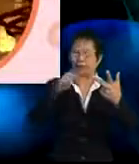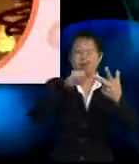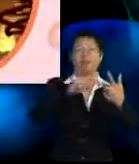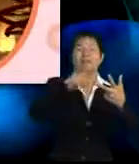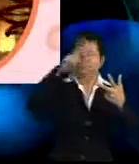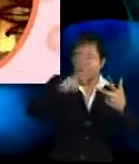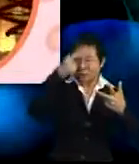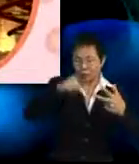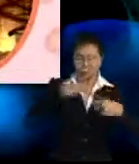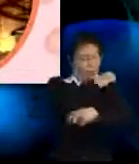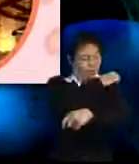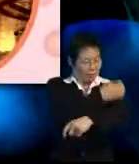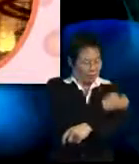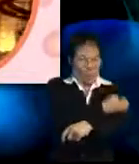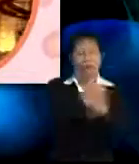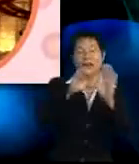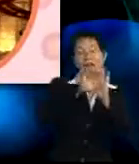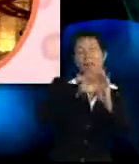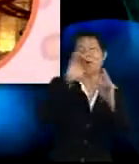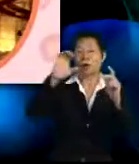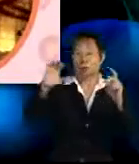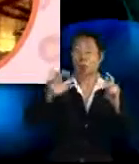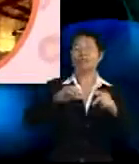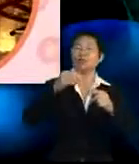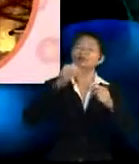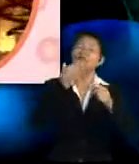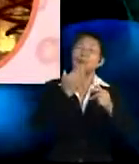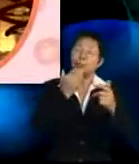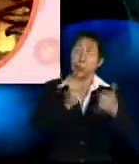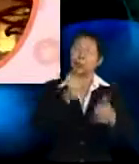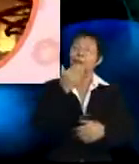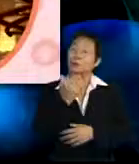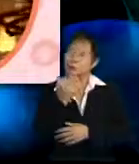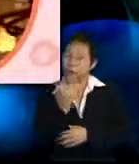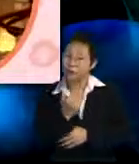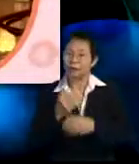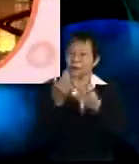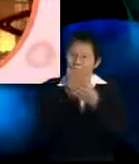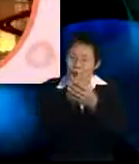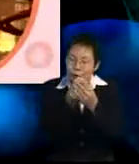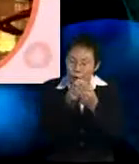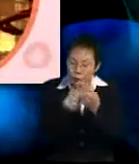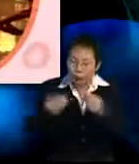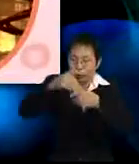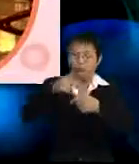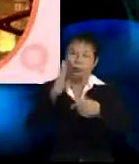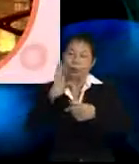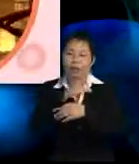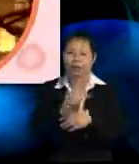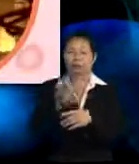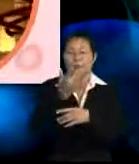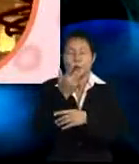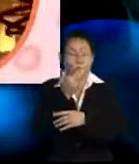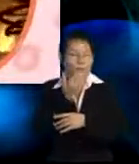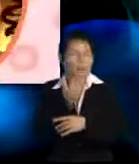source of energy. Example of carbohydrate is sugar. Sugar dissolves readily in water and